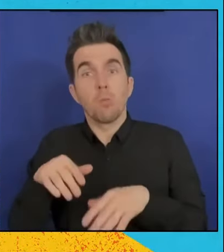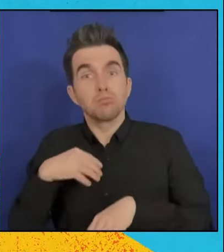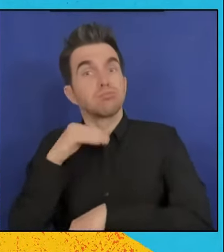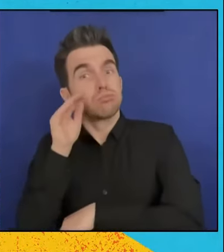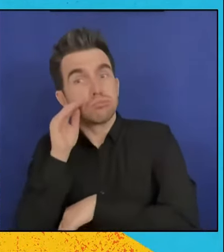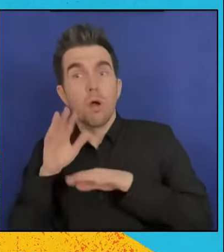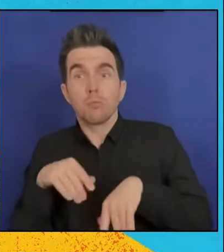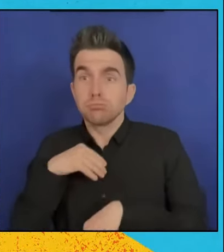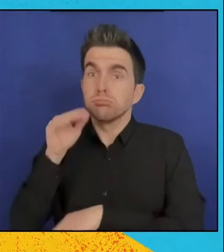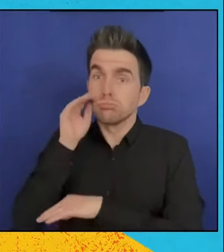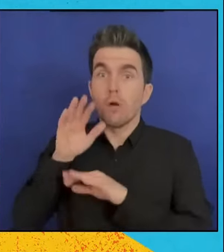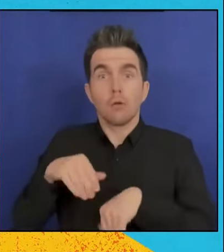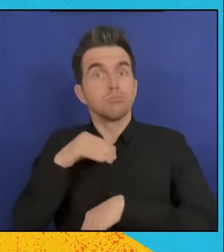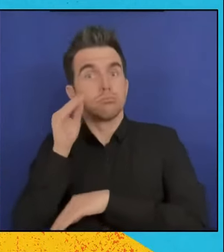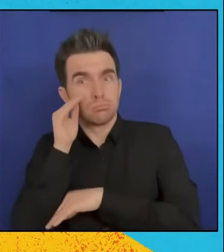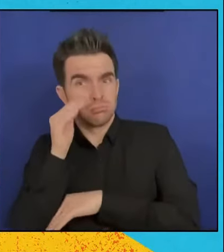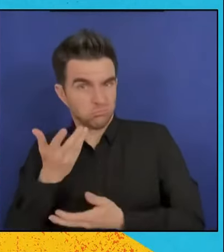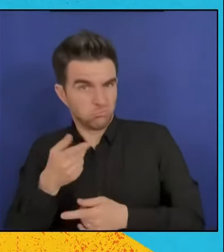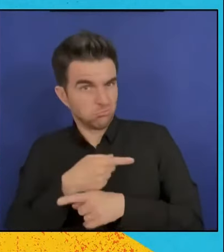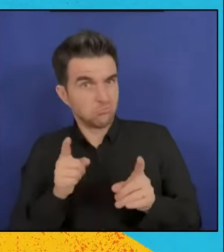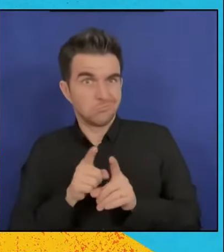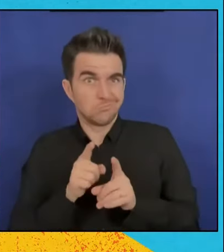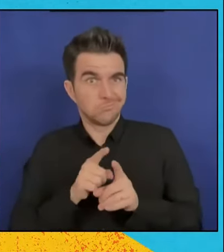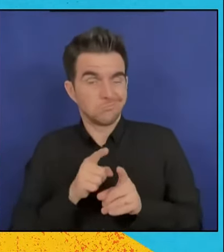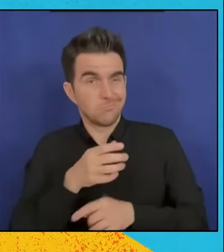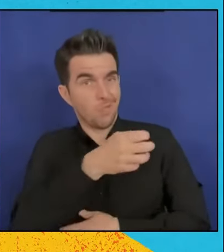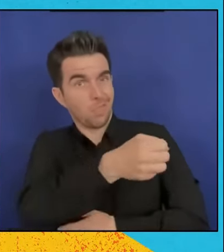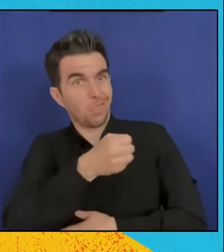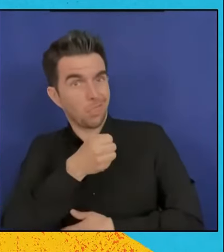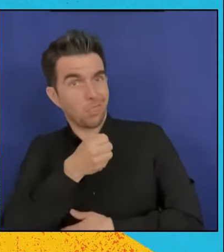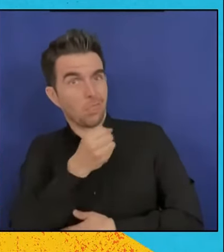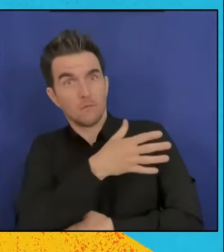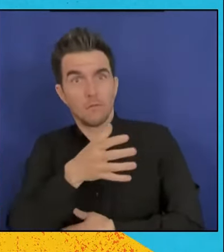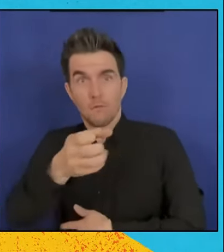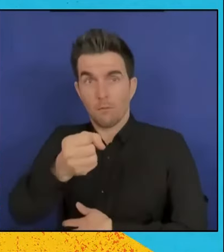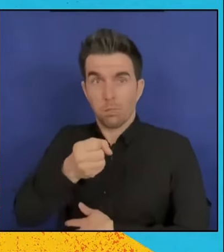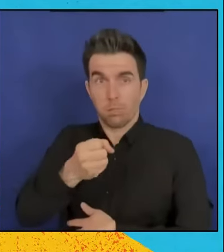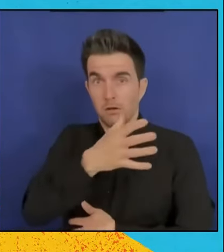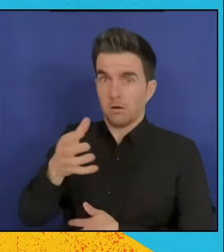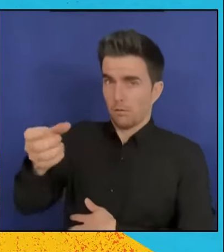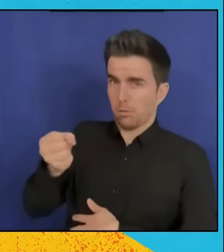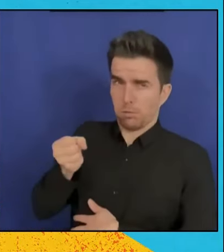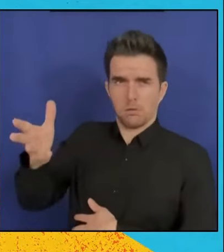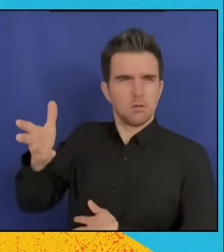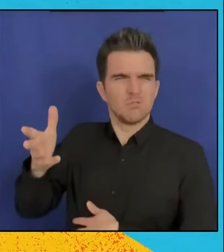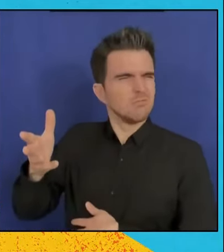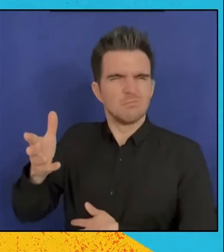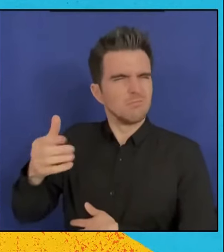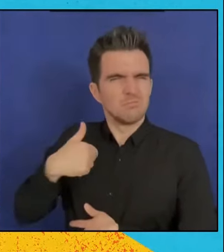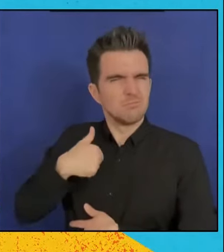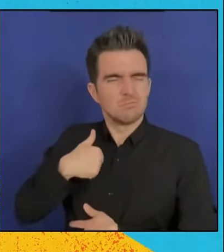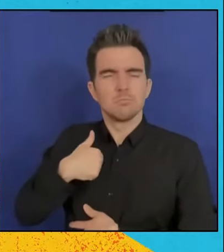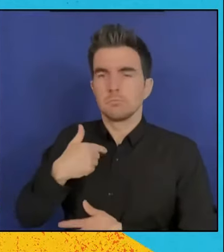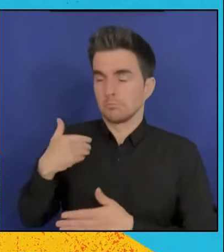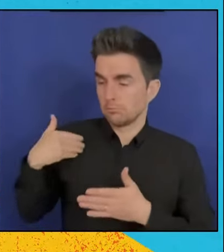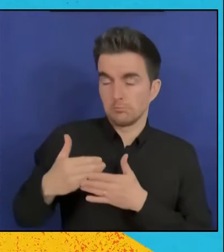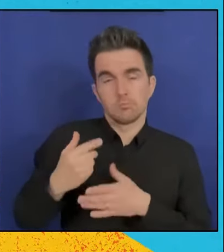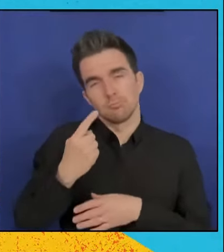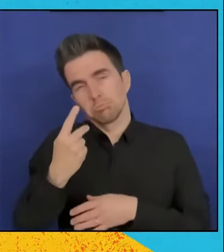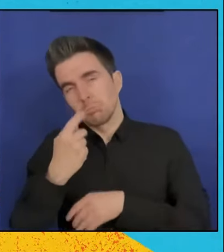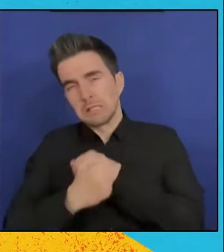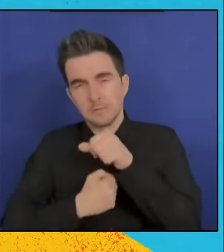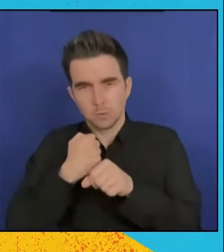establishing something called the Accelerator Labs in UNDP. In over 100 countries now, there are teams of people whose only task